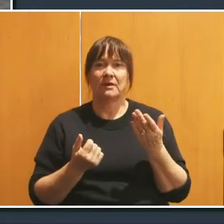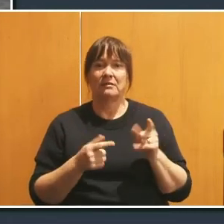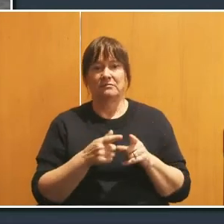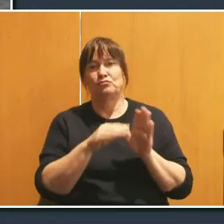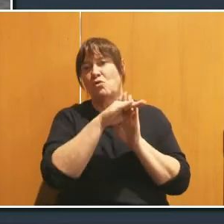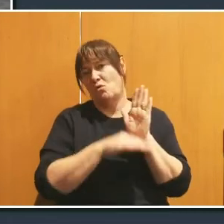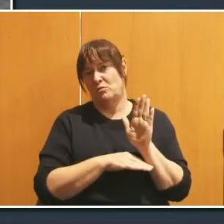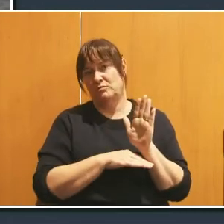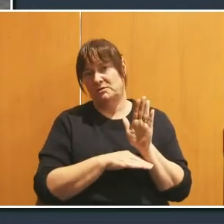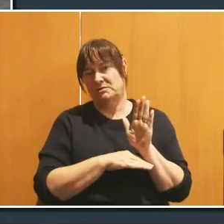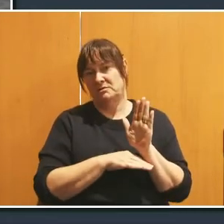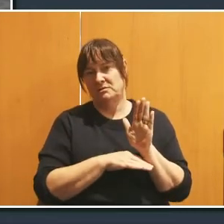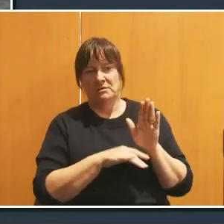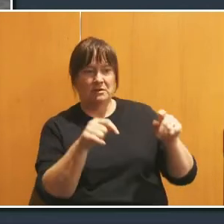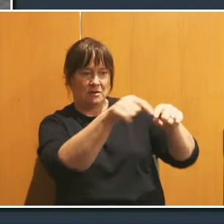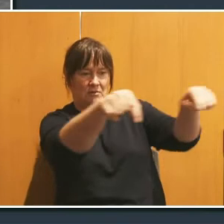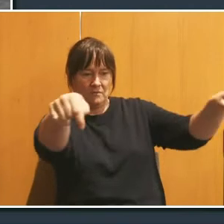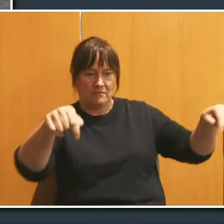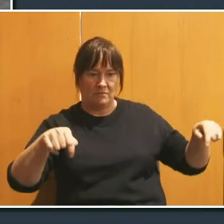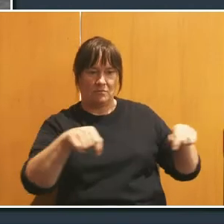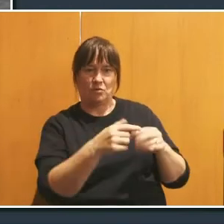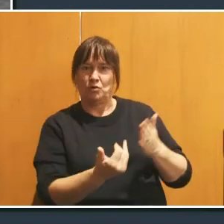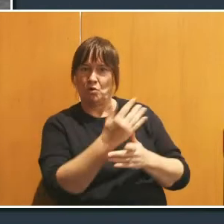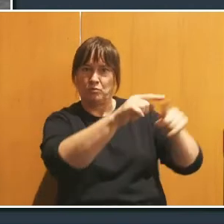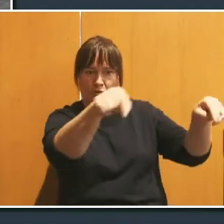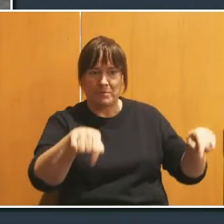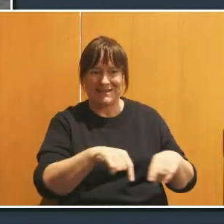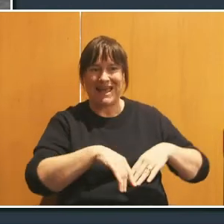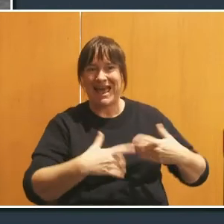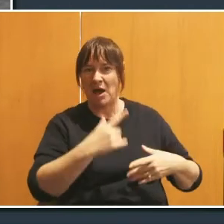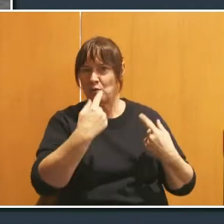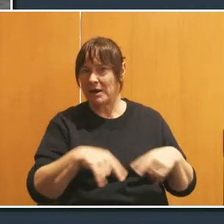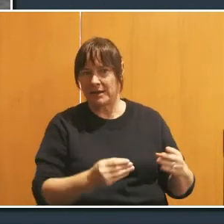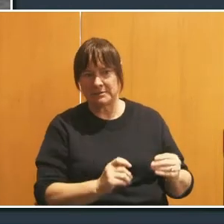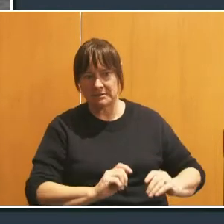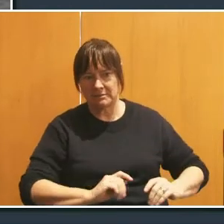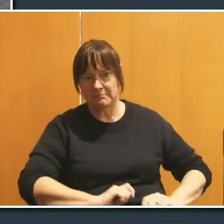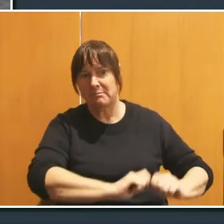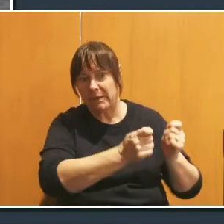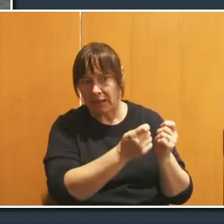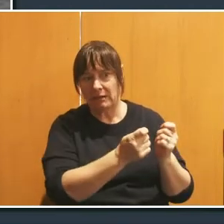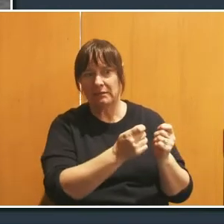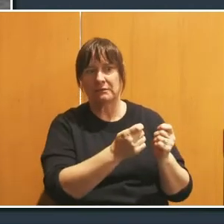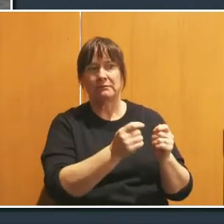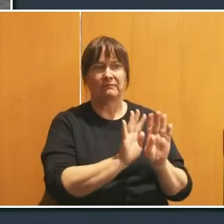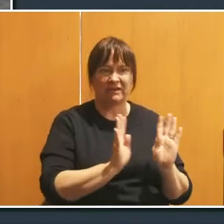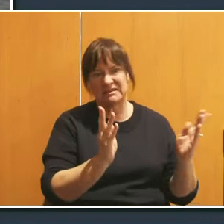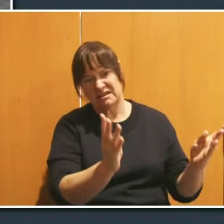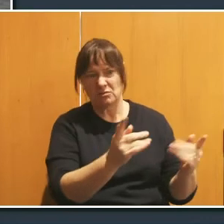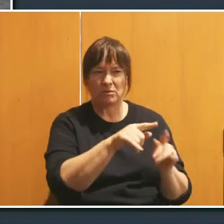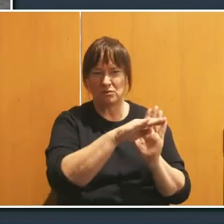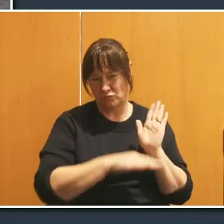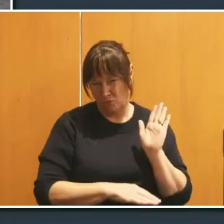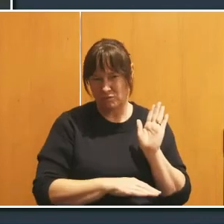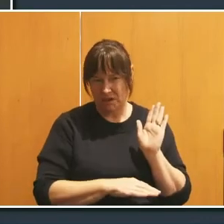is to control the design and the build that's going in to create really positive outcomes. So it's always very much a balancing act. Yeah,